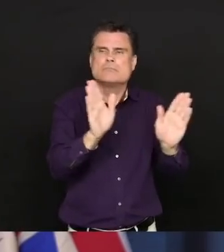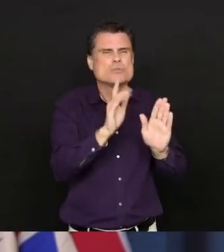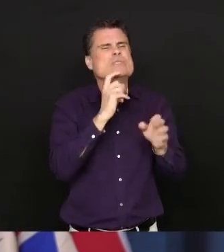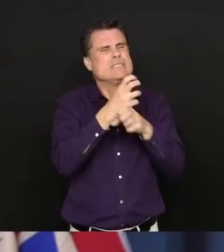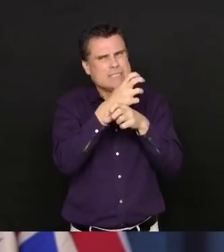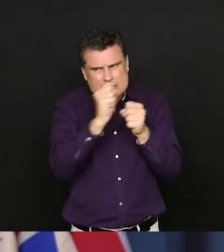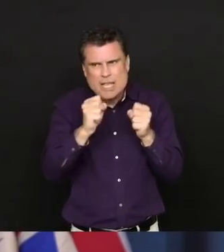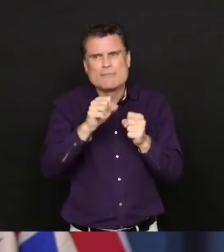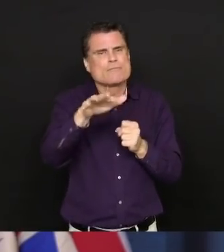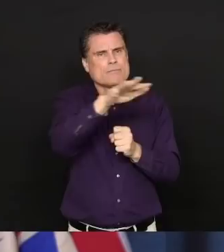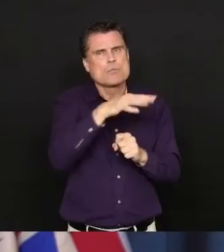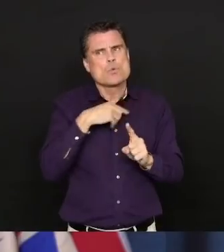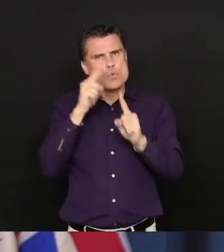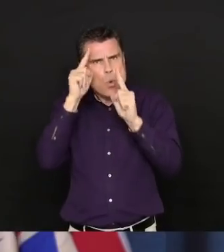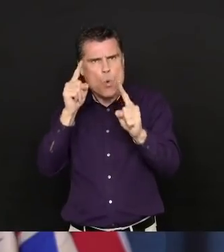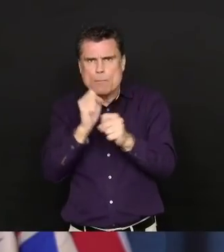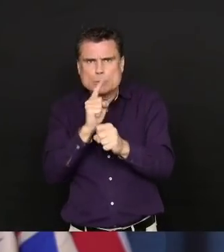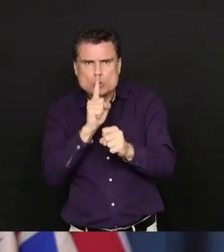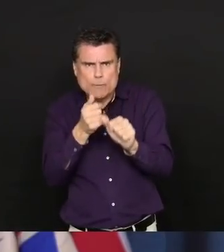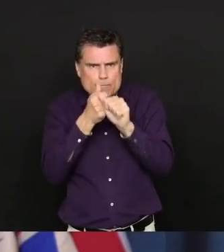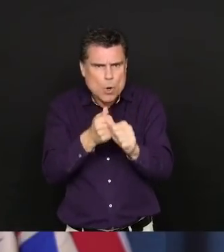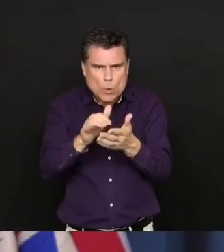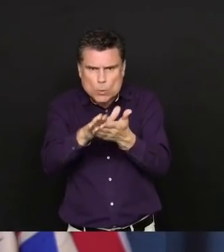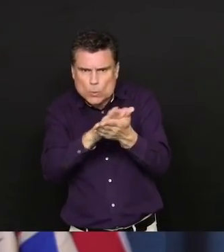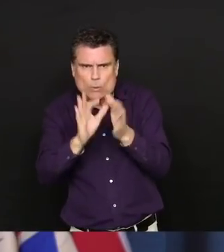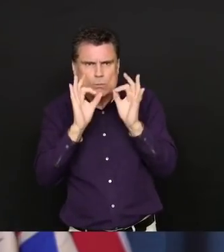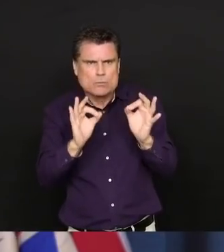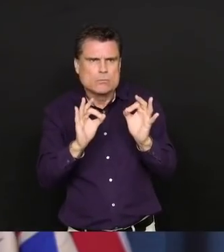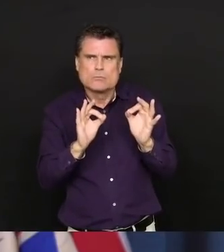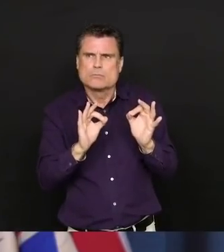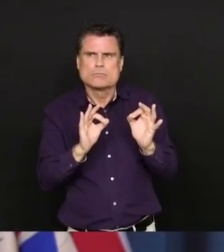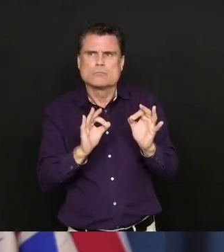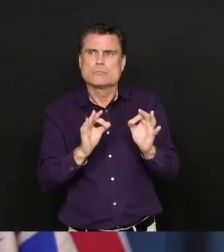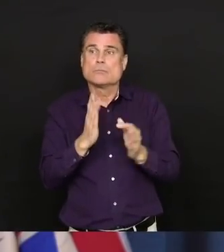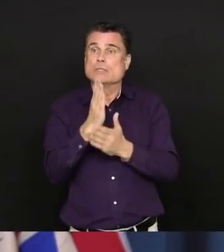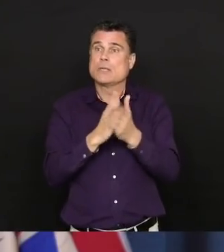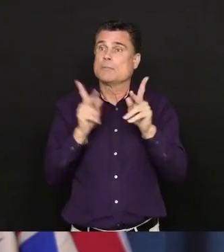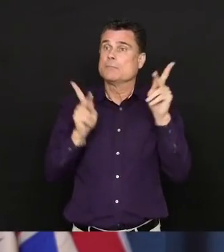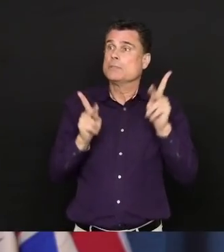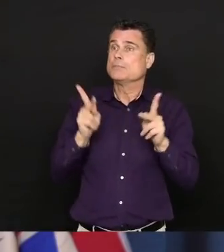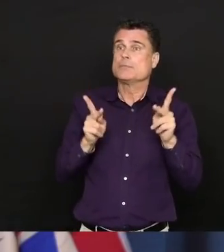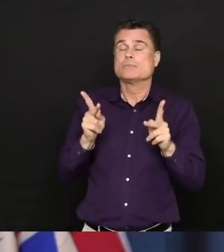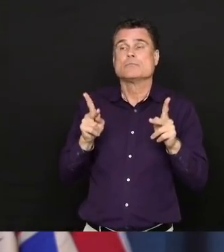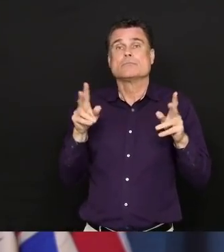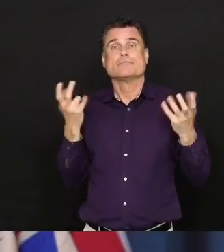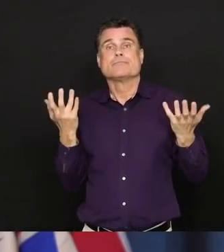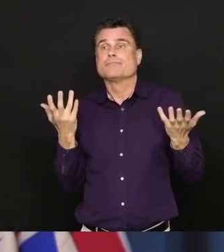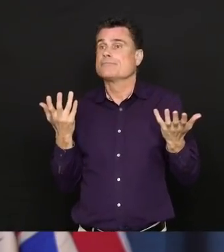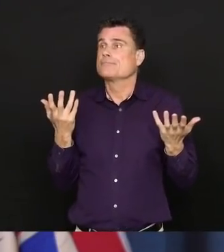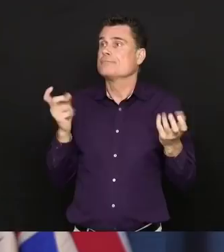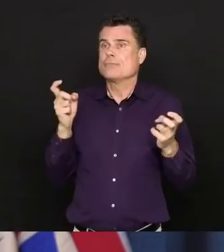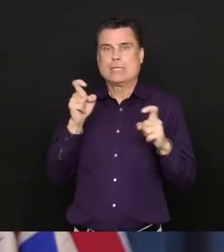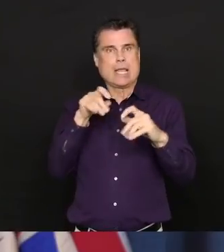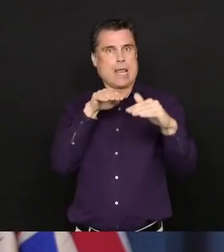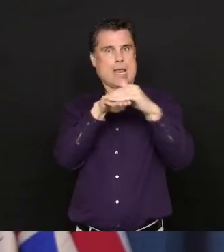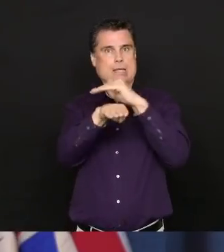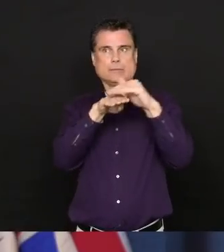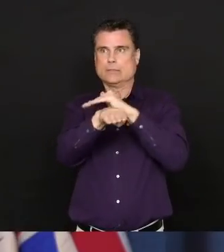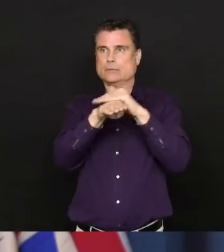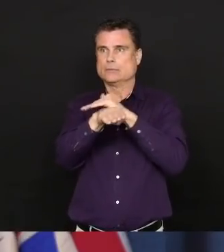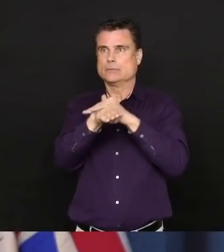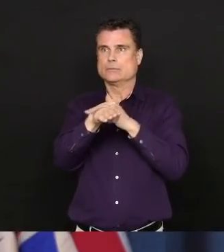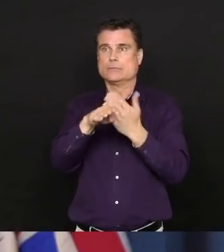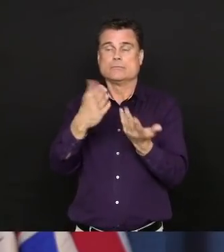people who need to access their physician services. And we know that a lot of people are concerned about going to